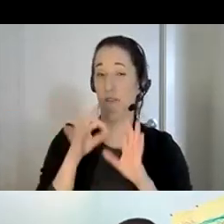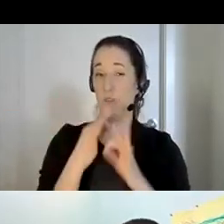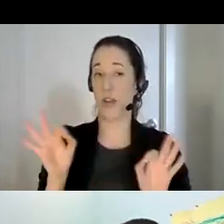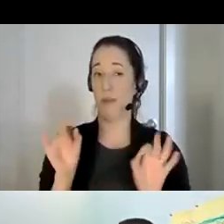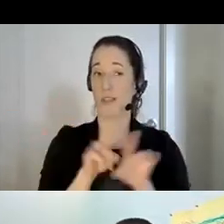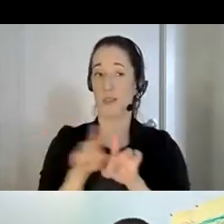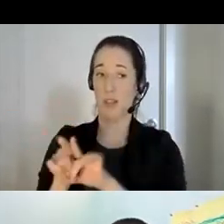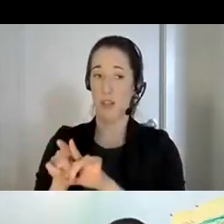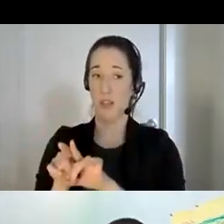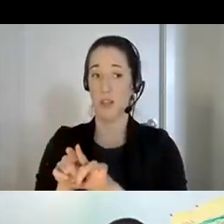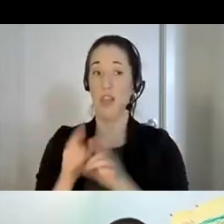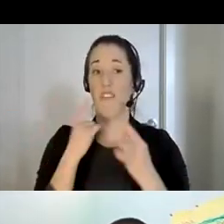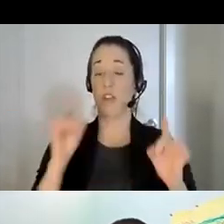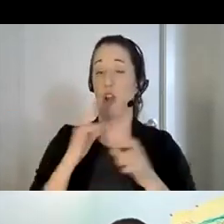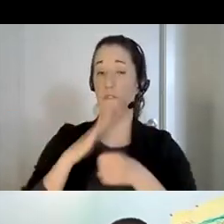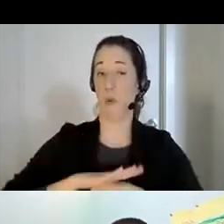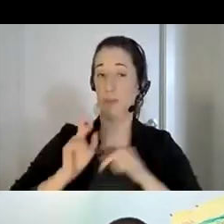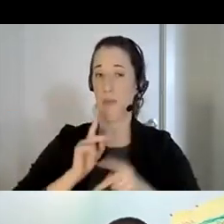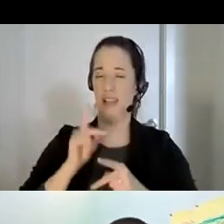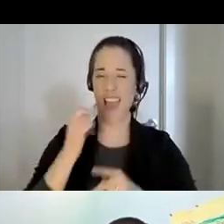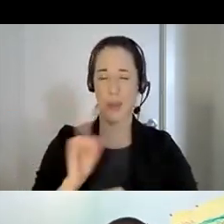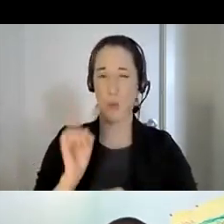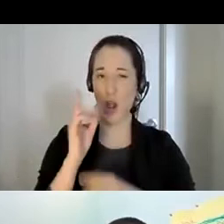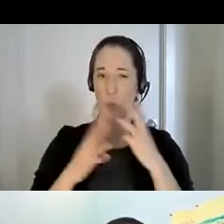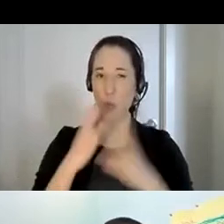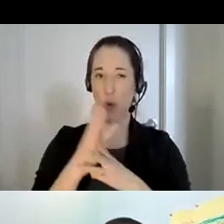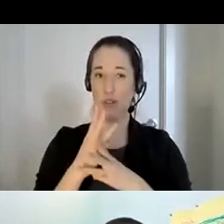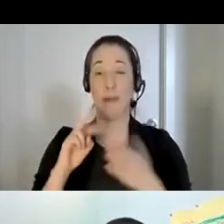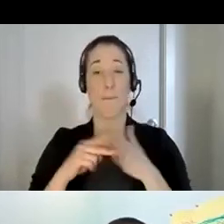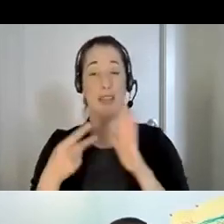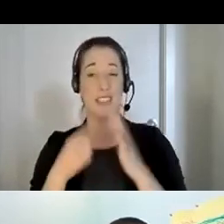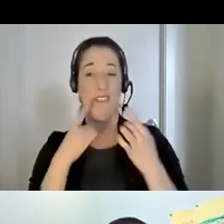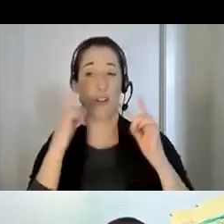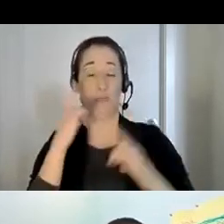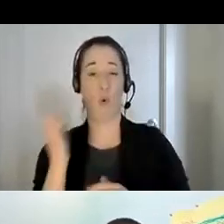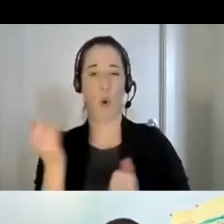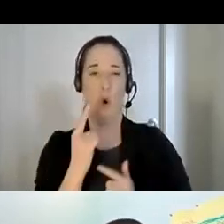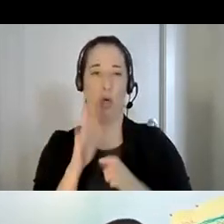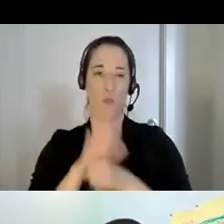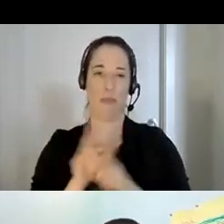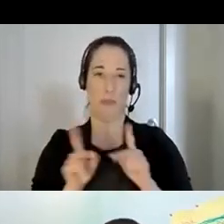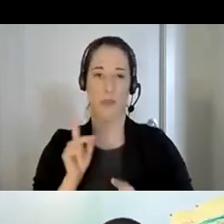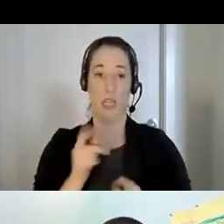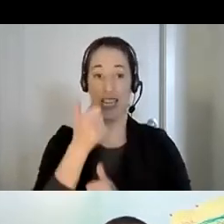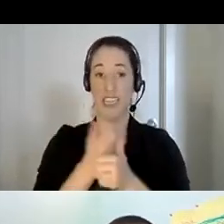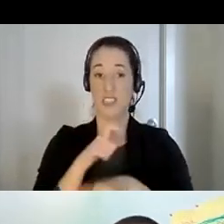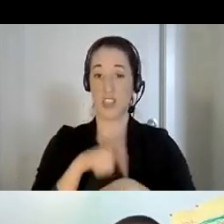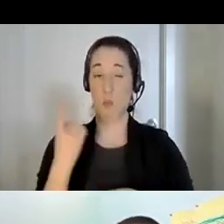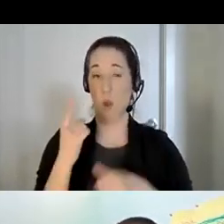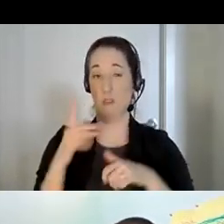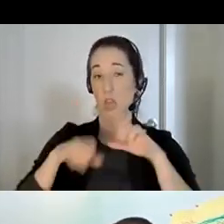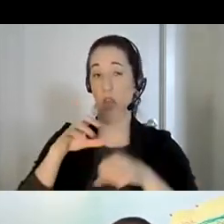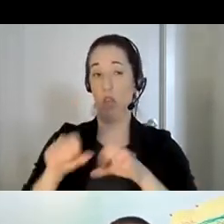of oppressed people anywhere in the world is a victory for all oppressed people. Each time one of imperialism's tentacles is cut